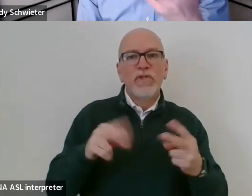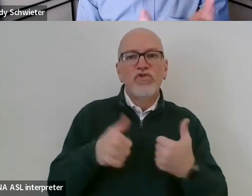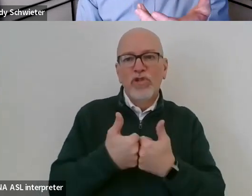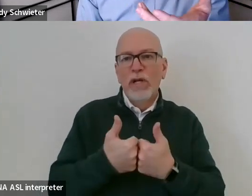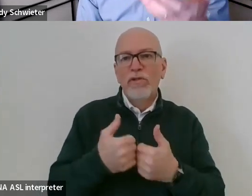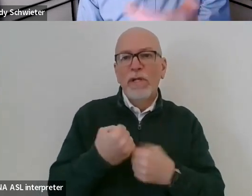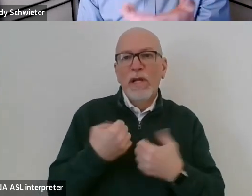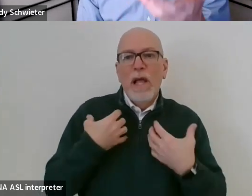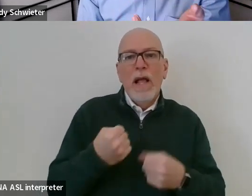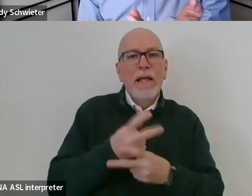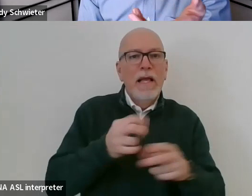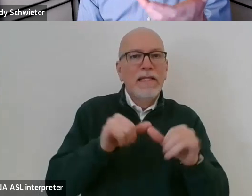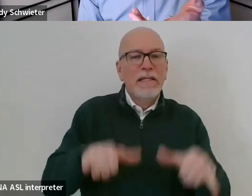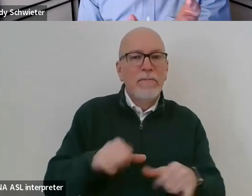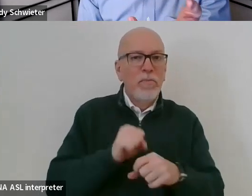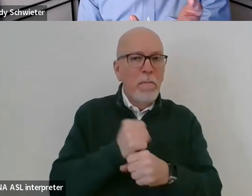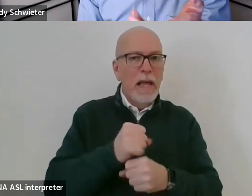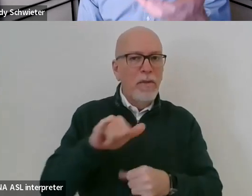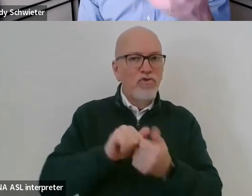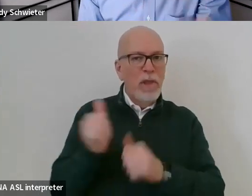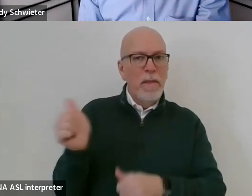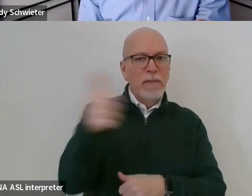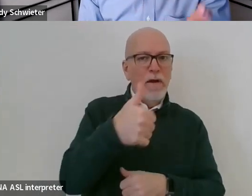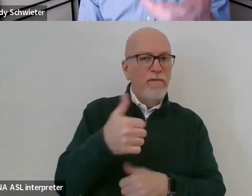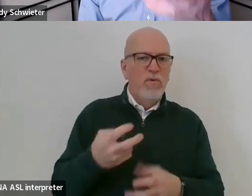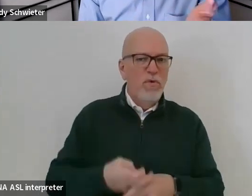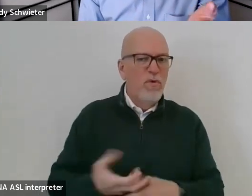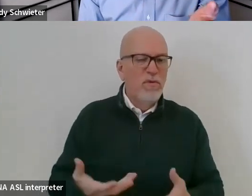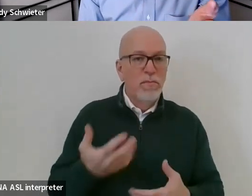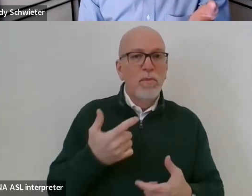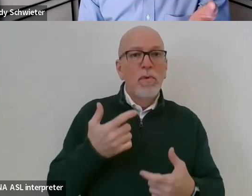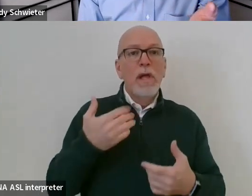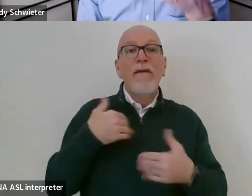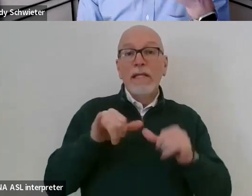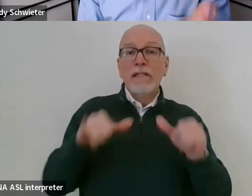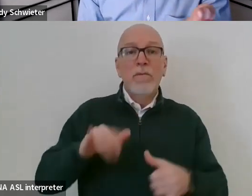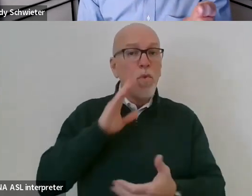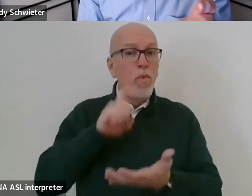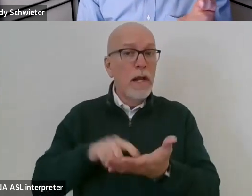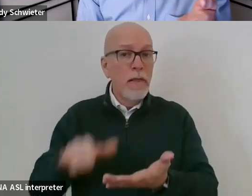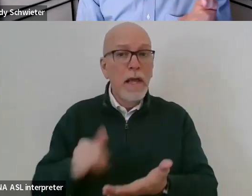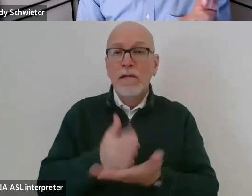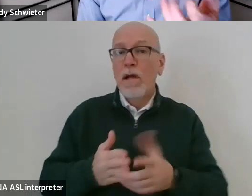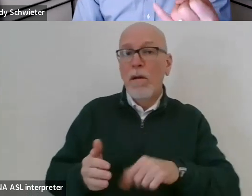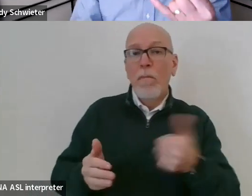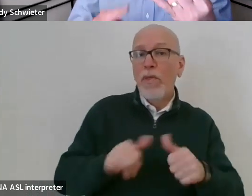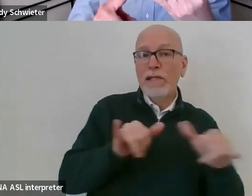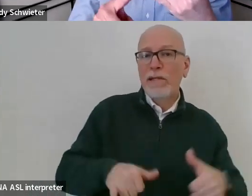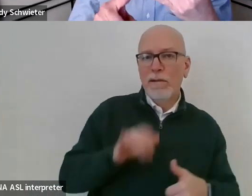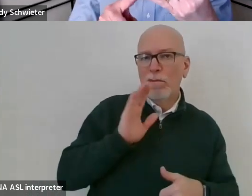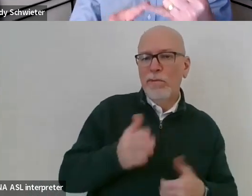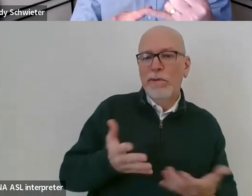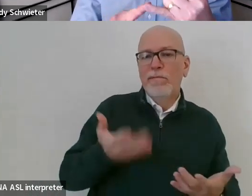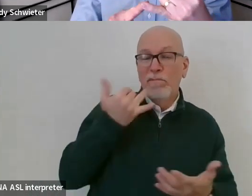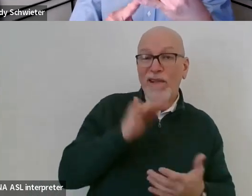get healthcare systems to make those changes on their own. Right. There are systems that will recognize that, and there are other systems that will, because